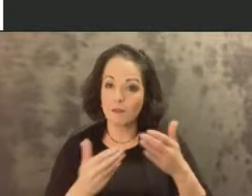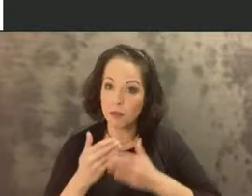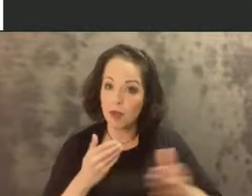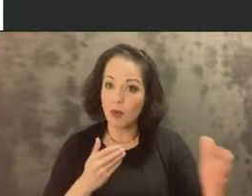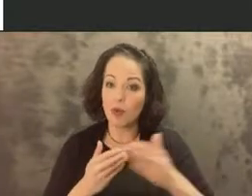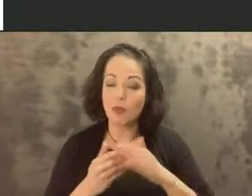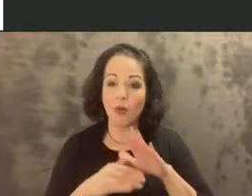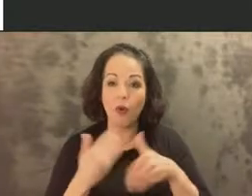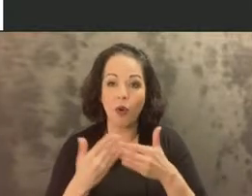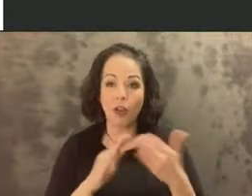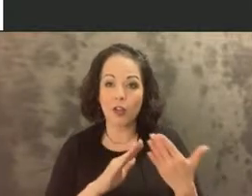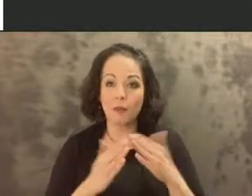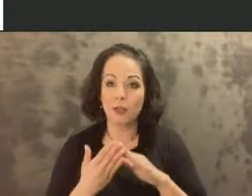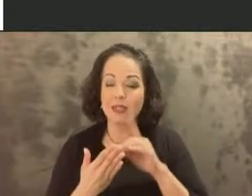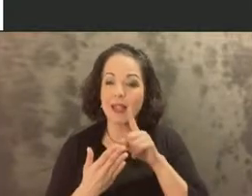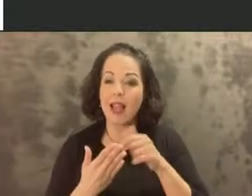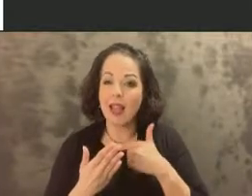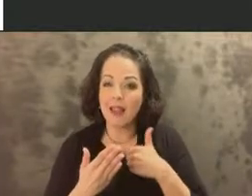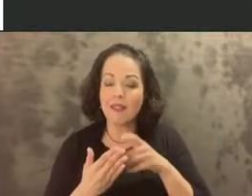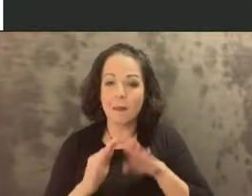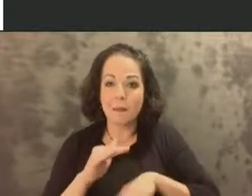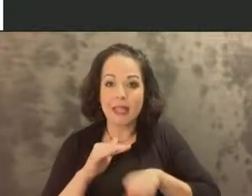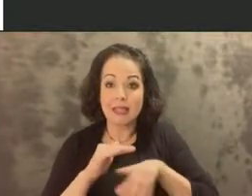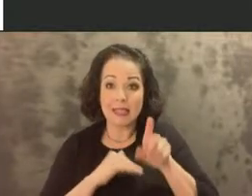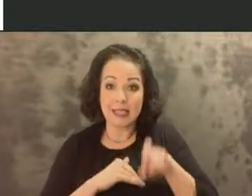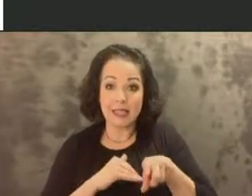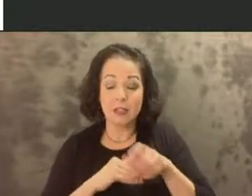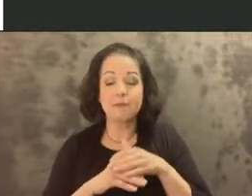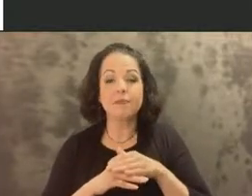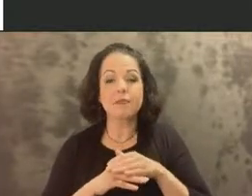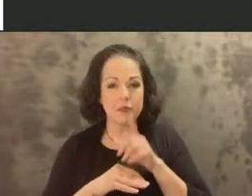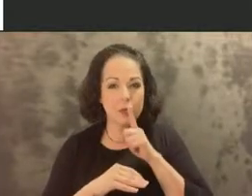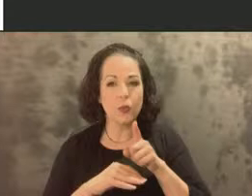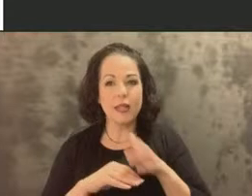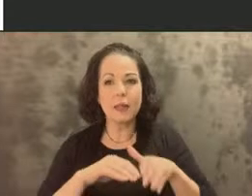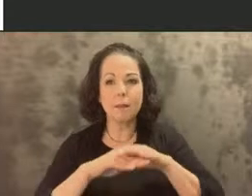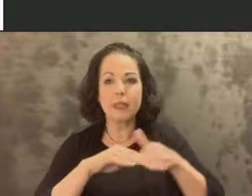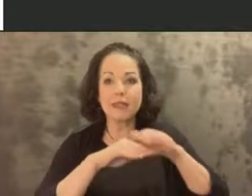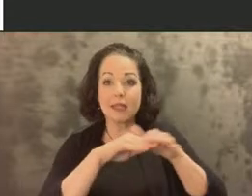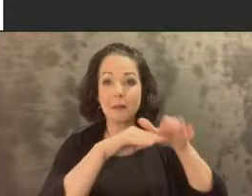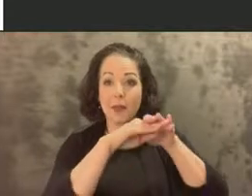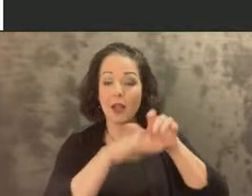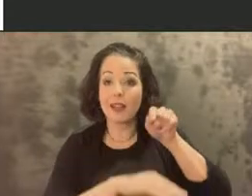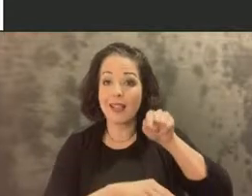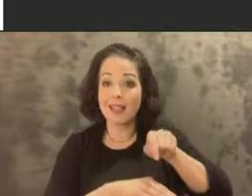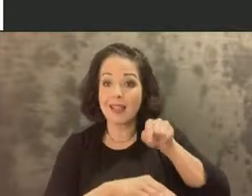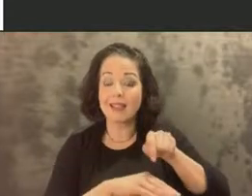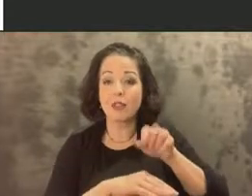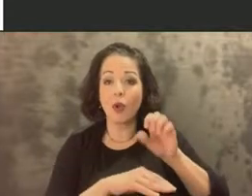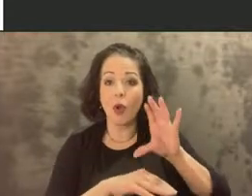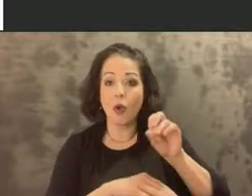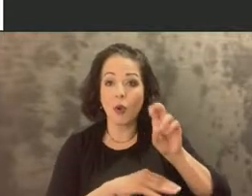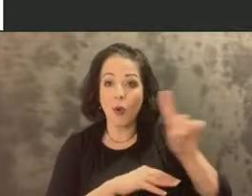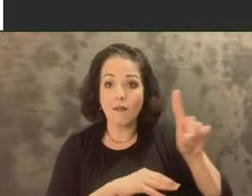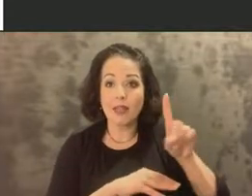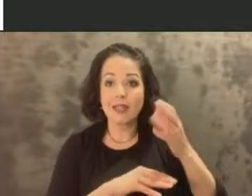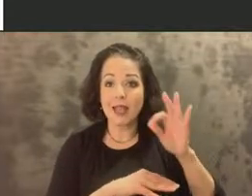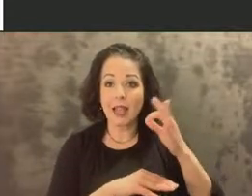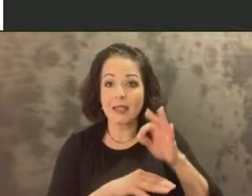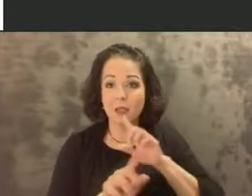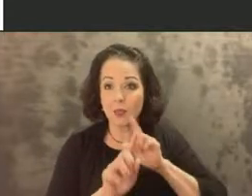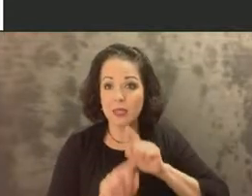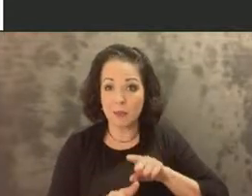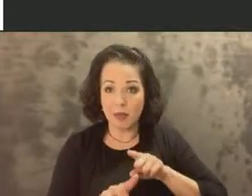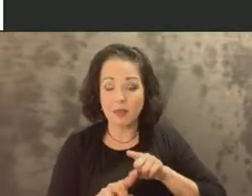communities have the basic needs, right? And so it's really building upon this COVID-19 response,